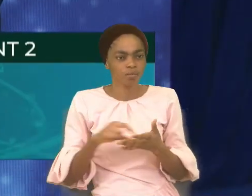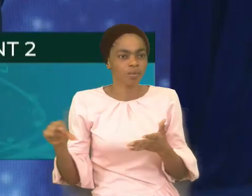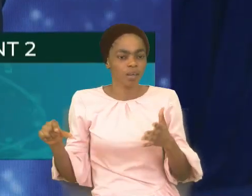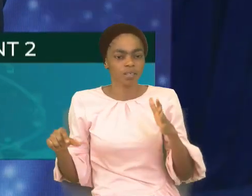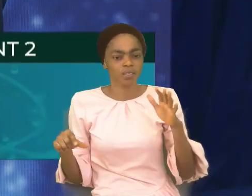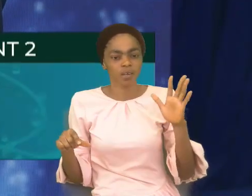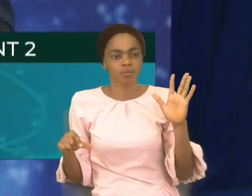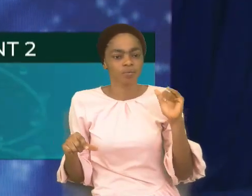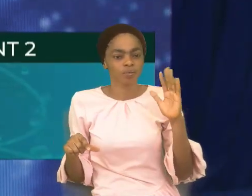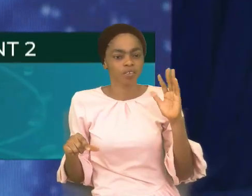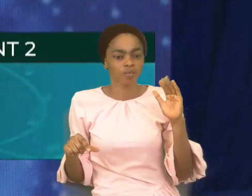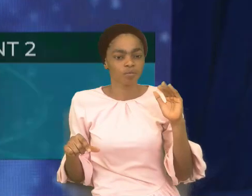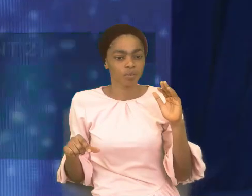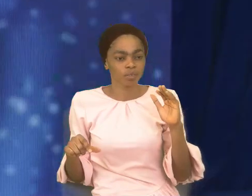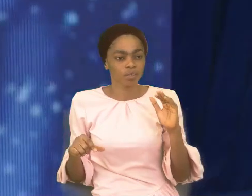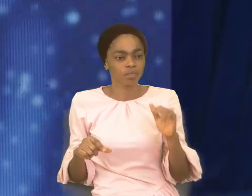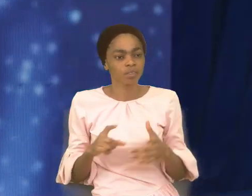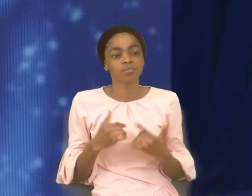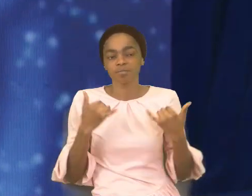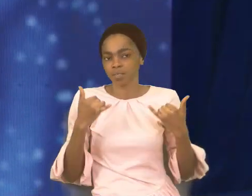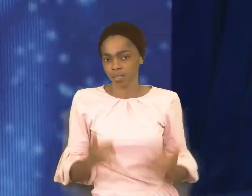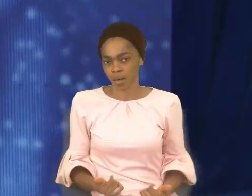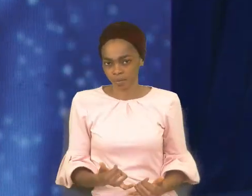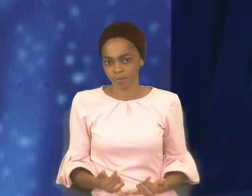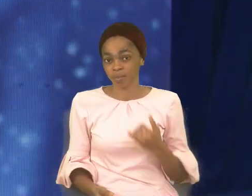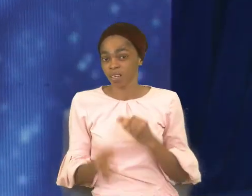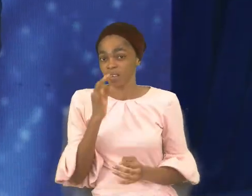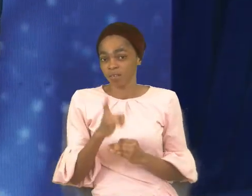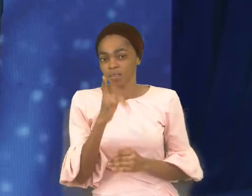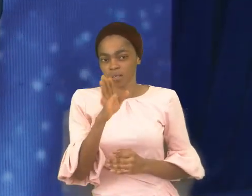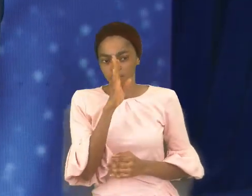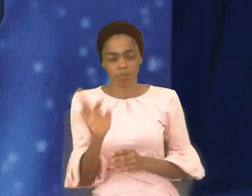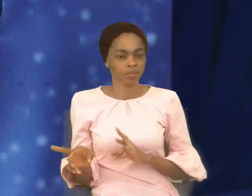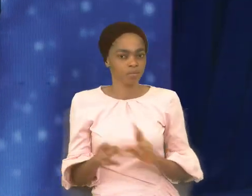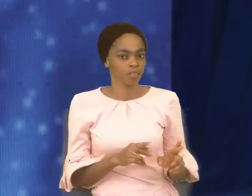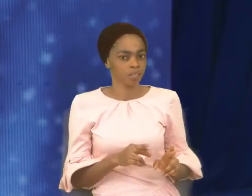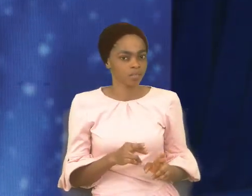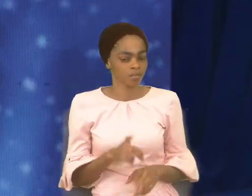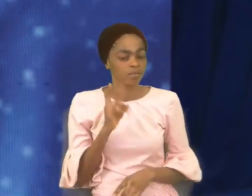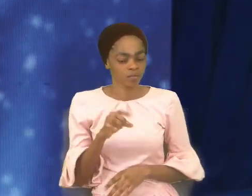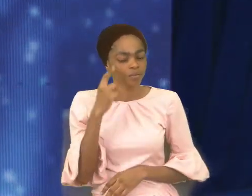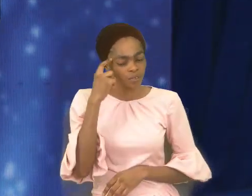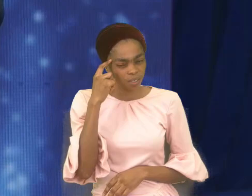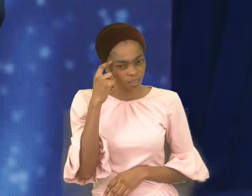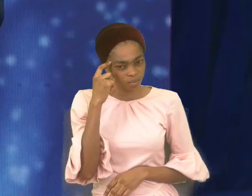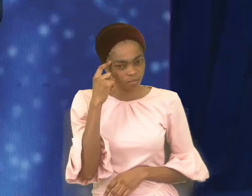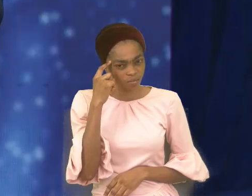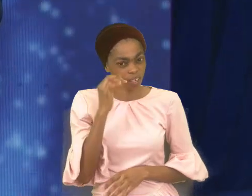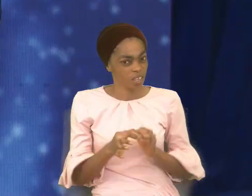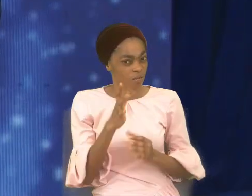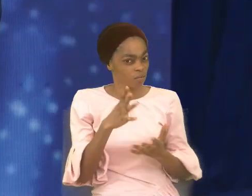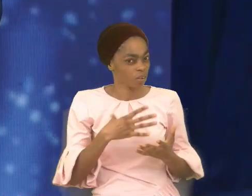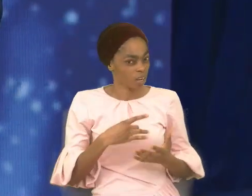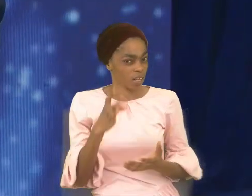be ready, it will reconsider. If your life is precious to you, I will waste that life. Look at that very